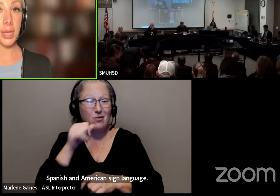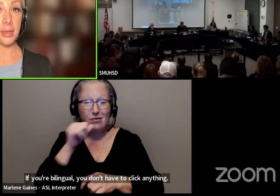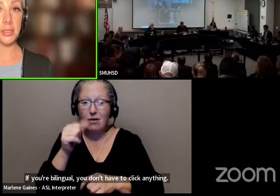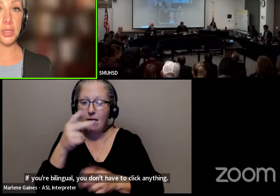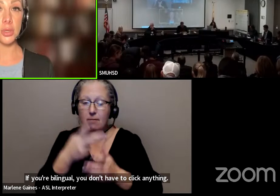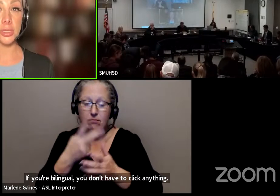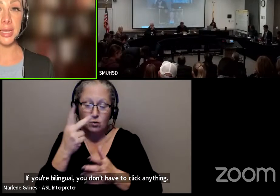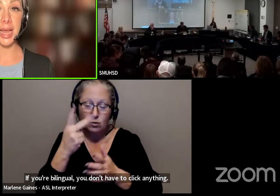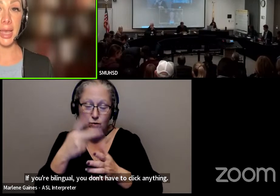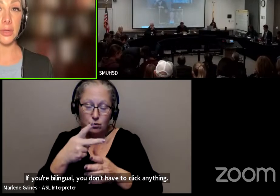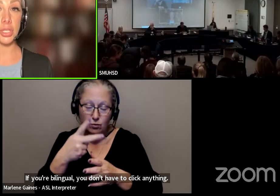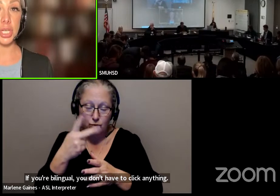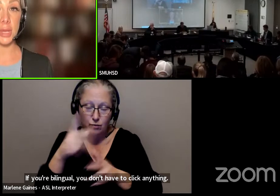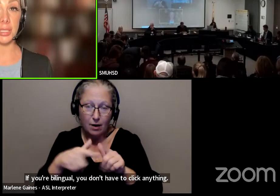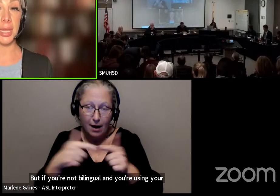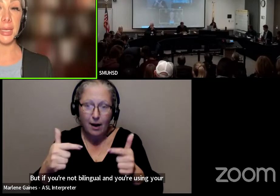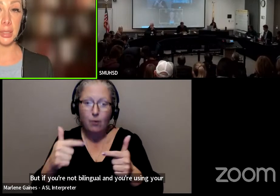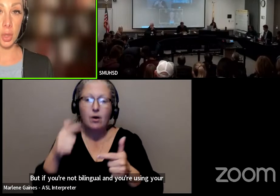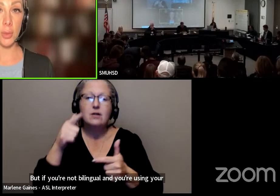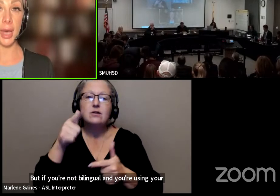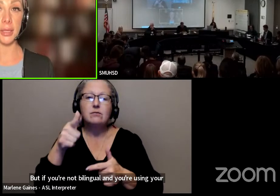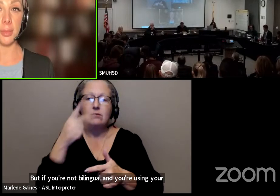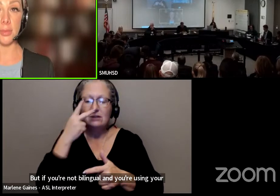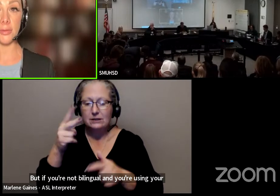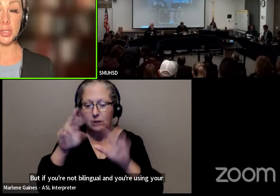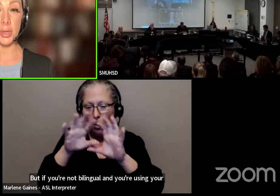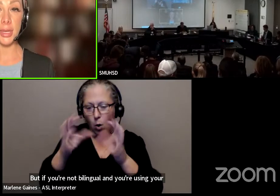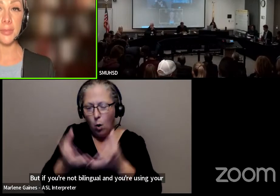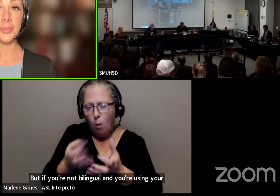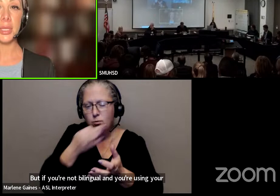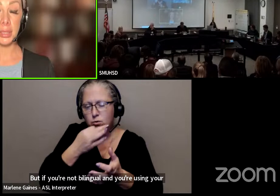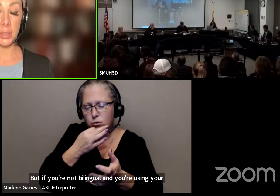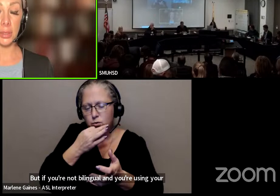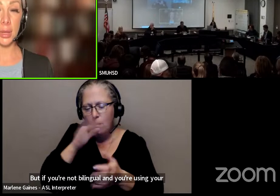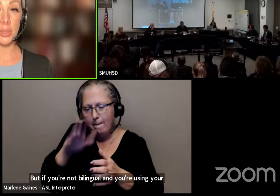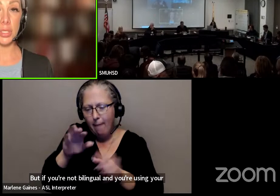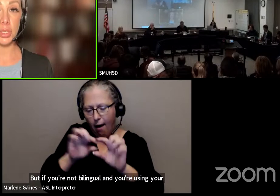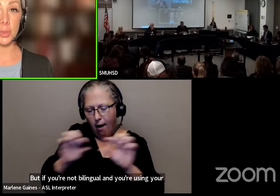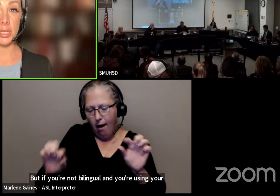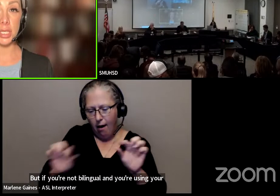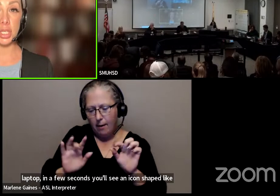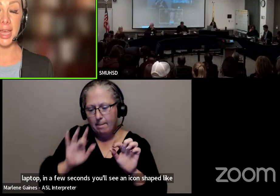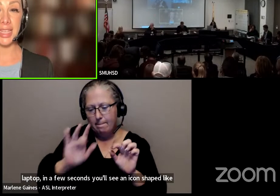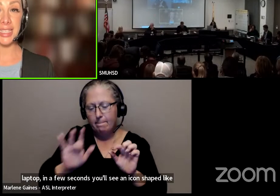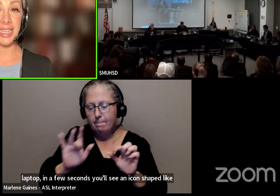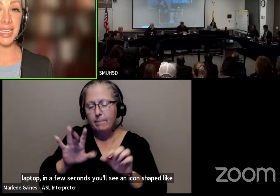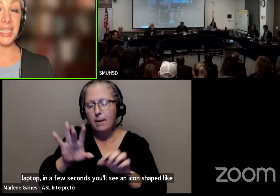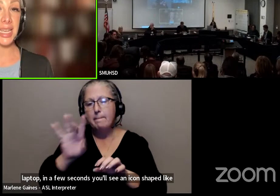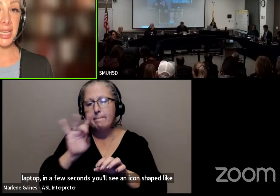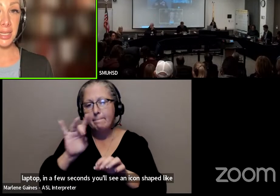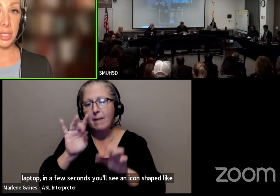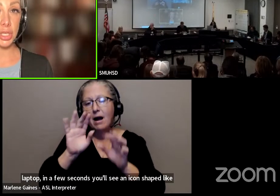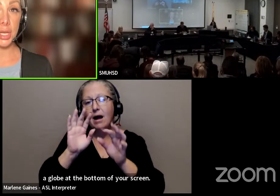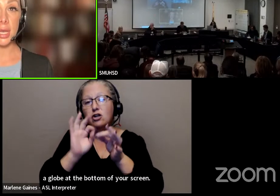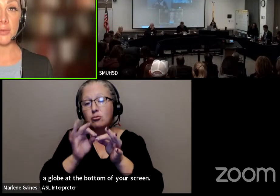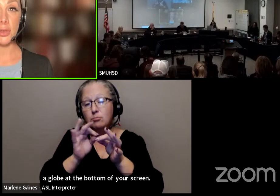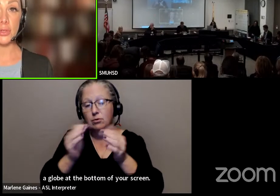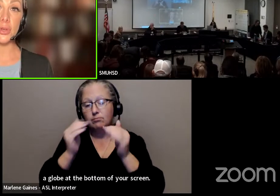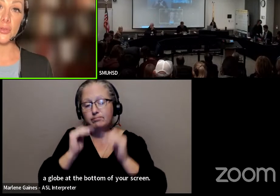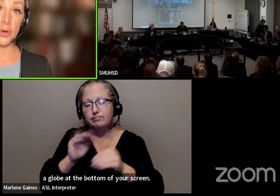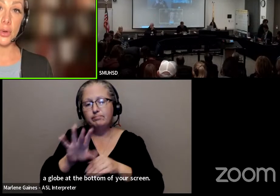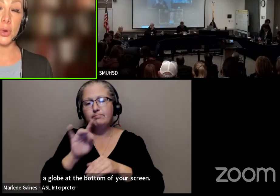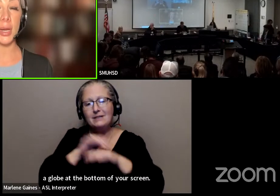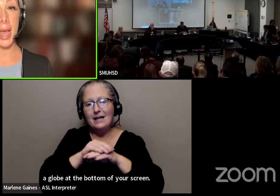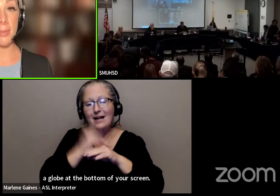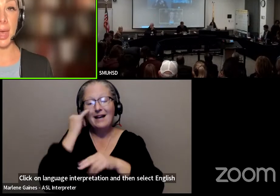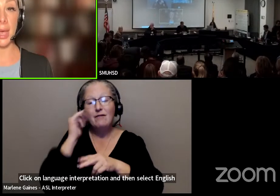a few seconds, you'll see an icon shaped like a globe at the bottom of your screen. Click on Language Interpretation and then select English. If you're